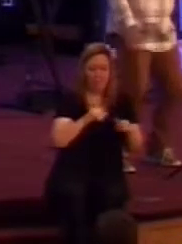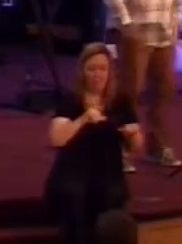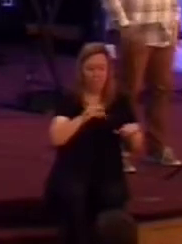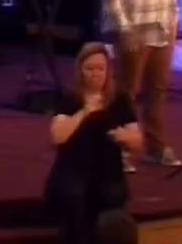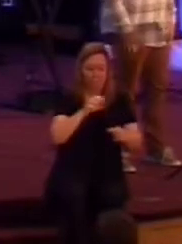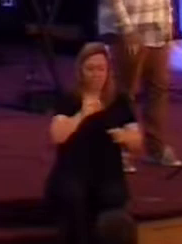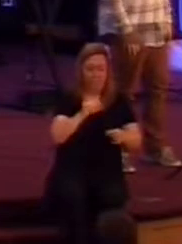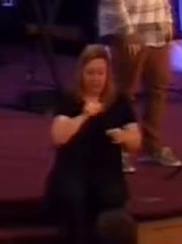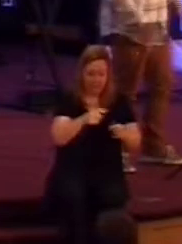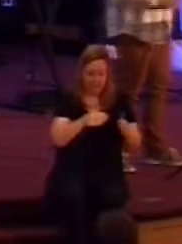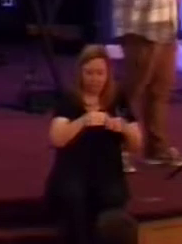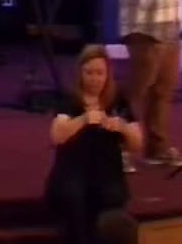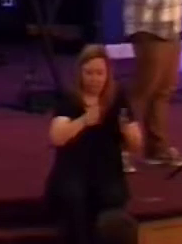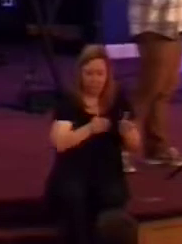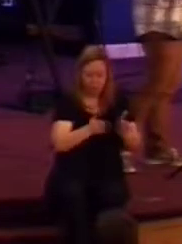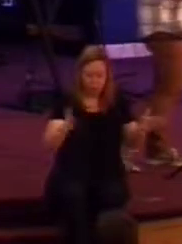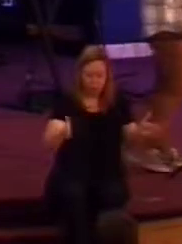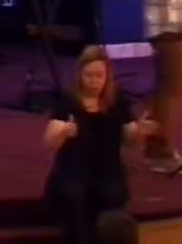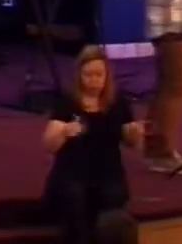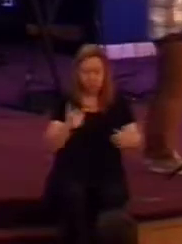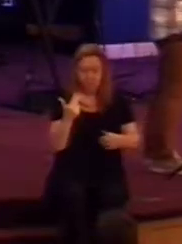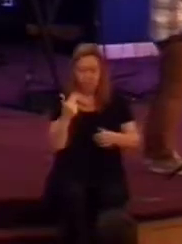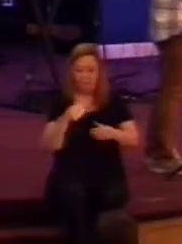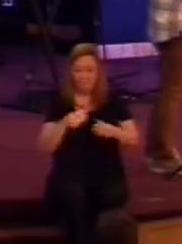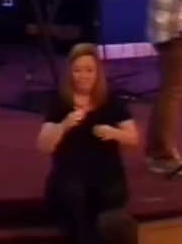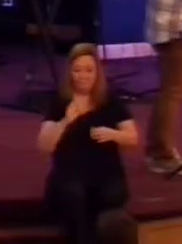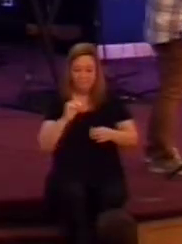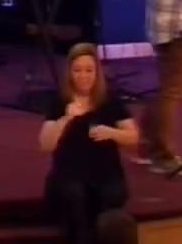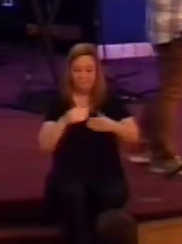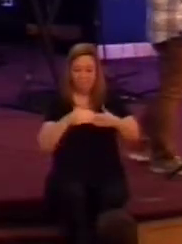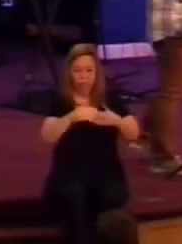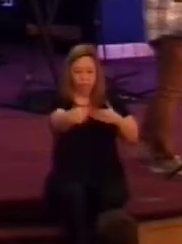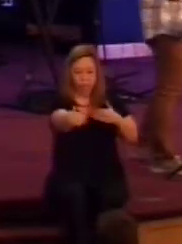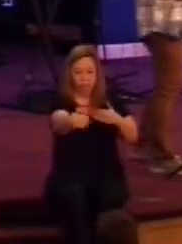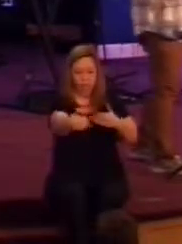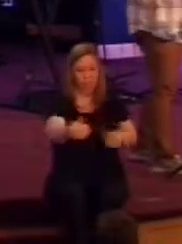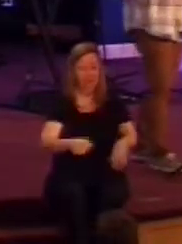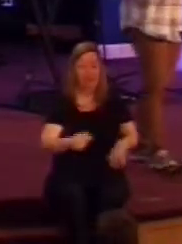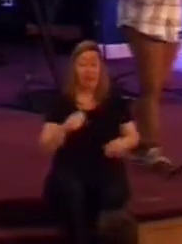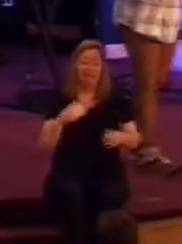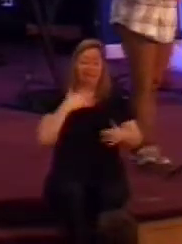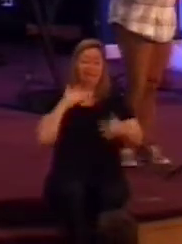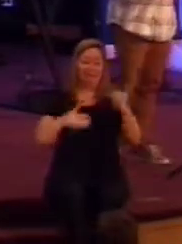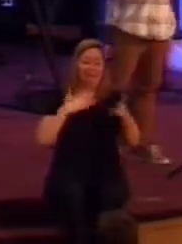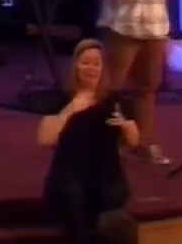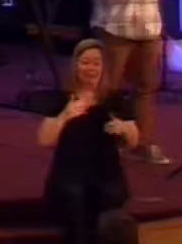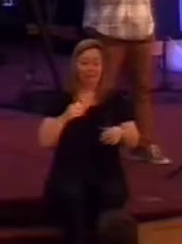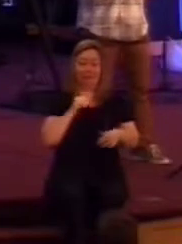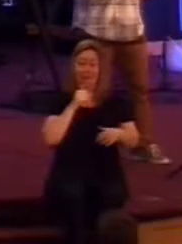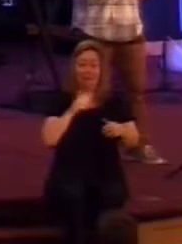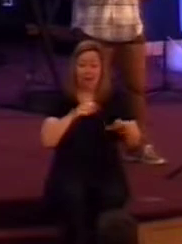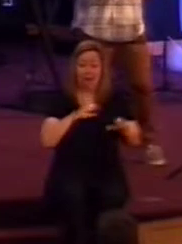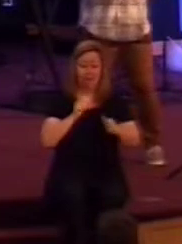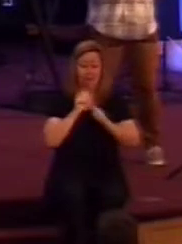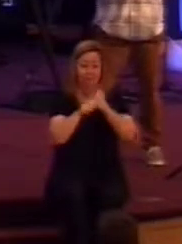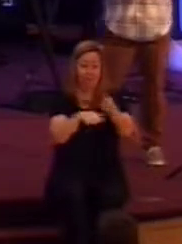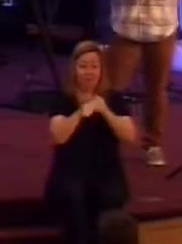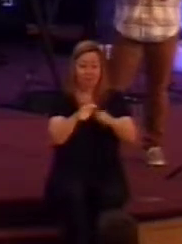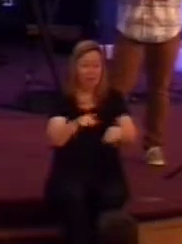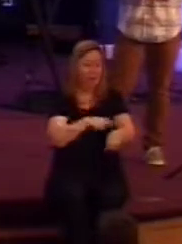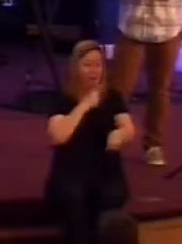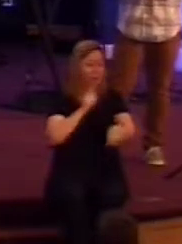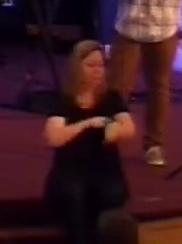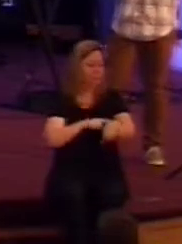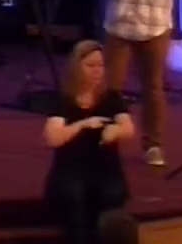had to hover really low. And I was really excited. My first fishing boat. I really do enjoy fishing. I haven't done it in a while just because life gets crazy. But